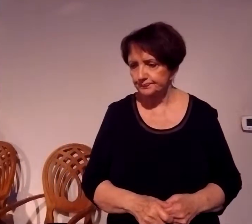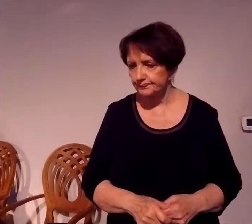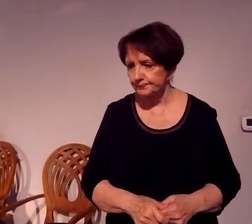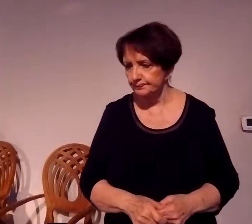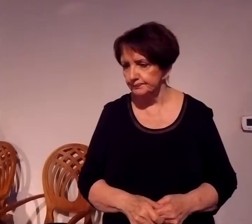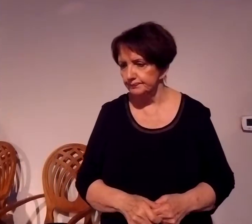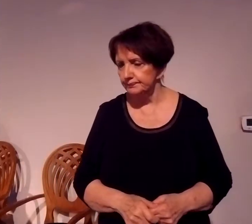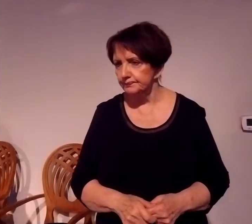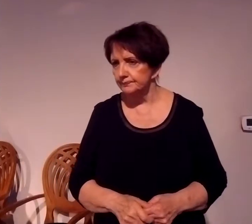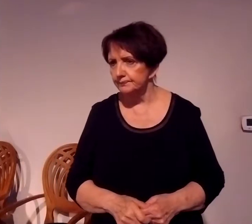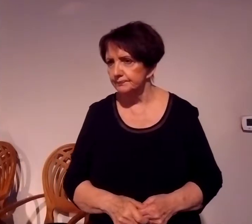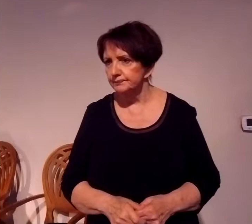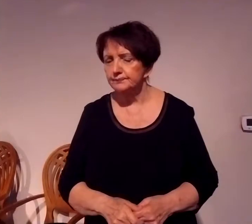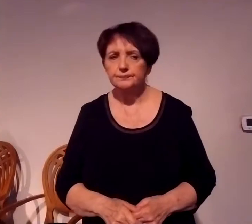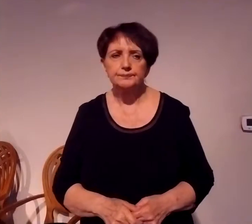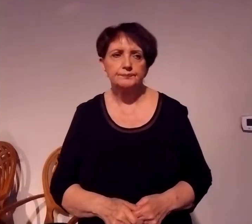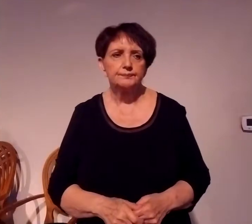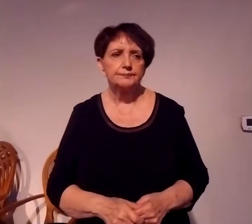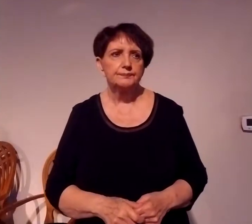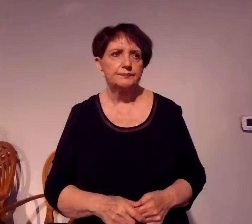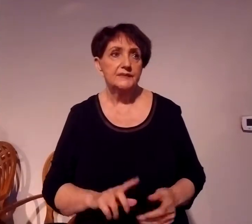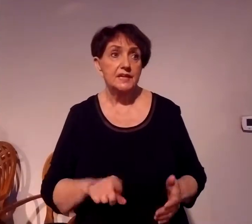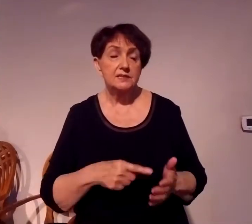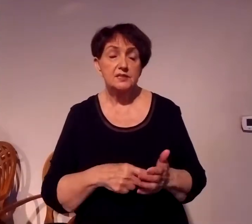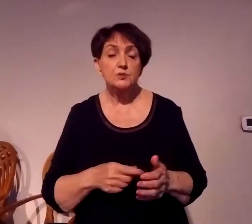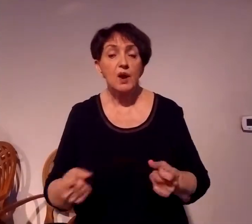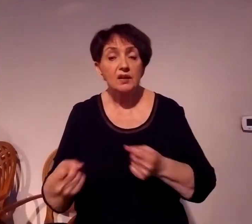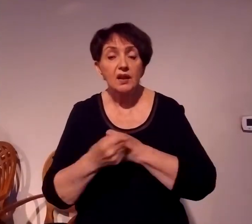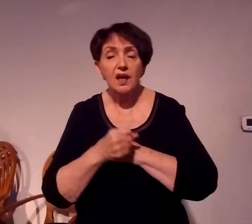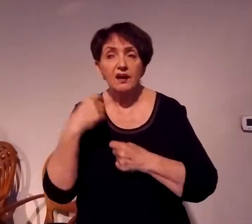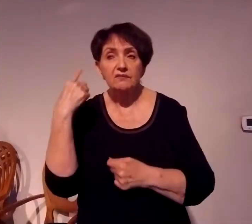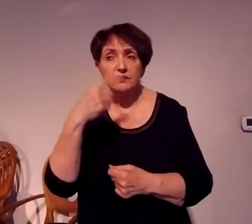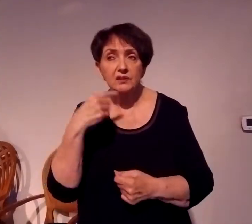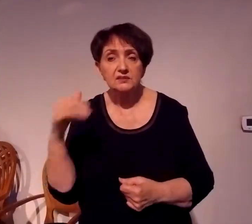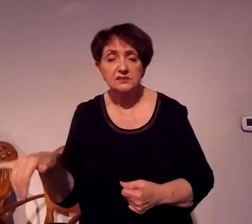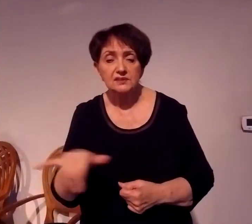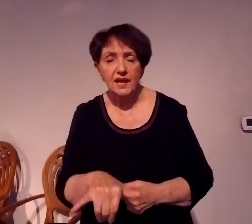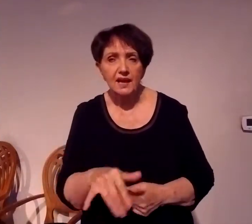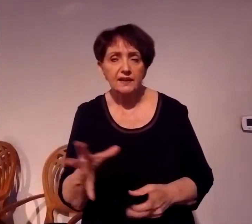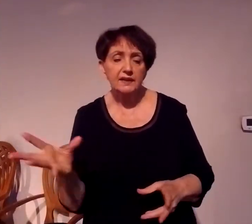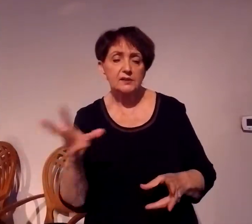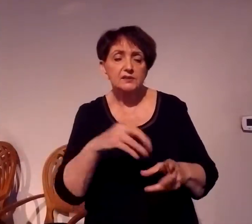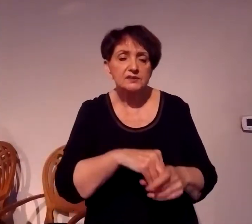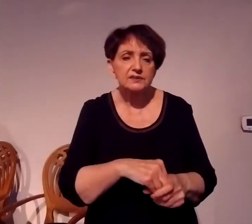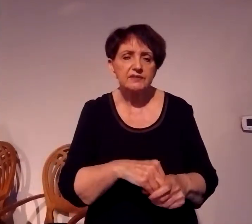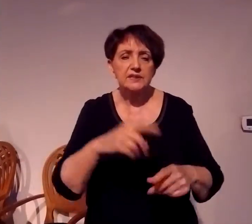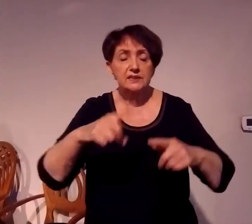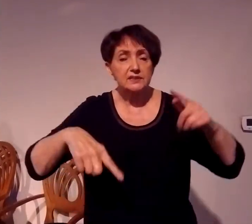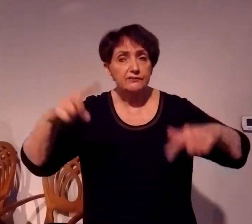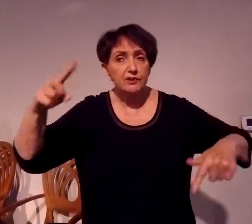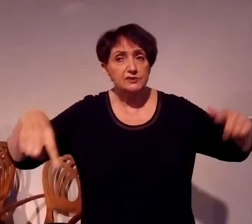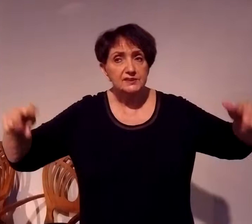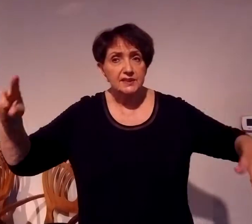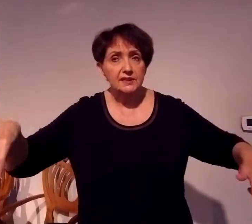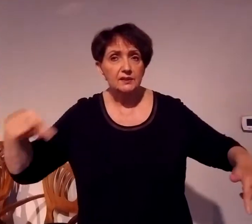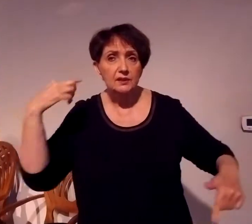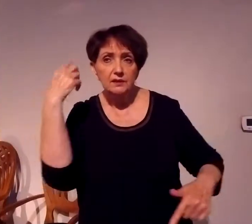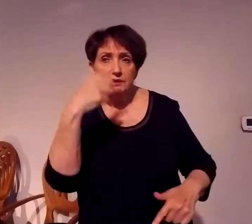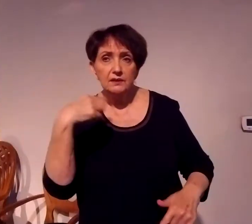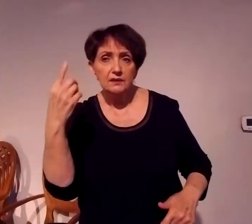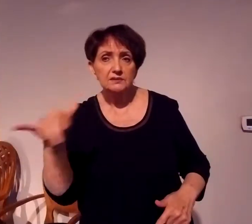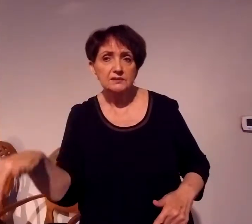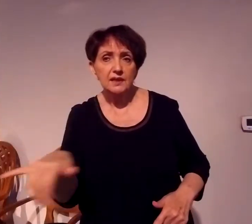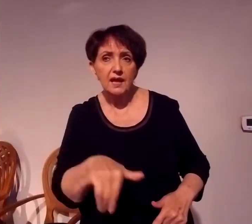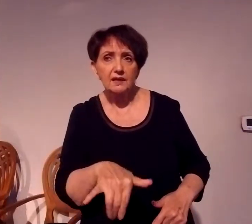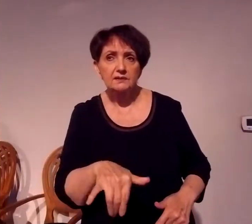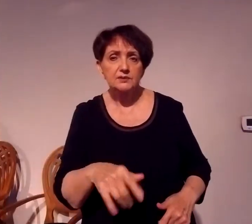And you see, this is what love looks like. This is what inclusivity and diversity looks like. This is what it looks like to respect